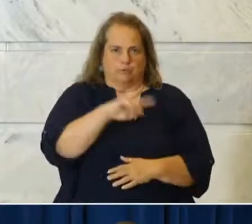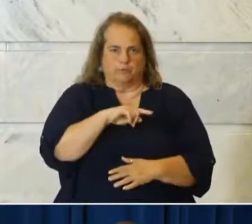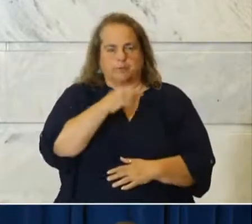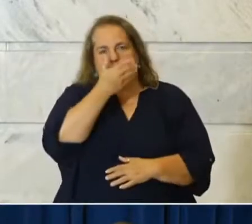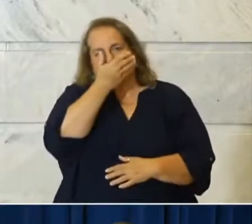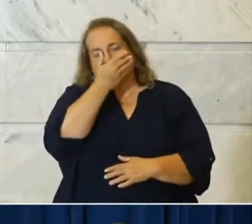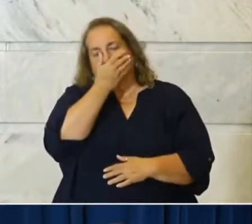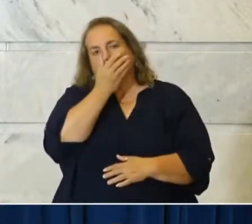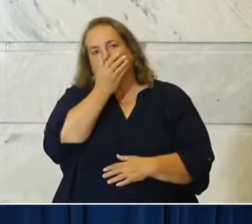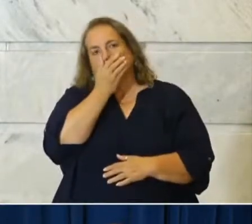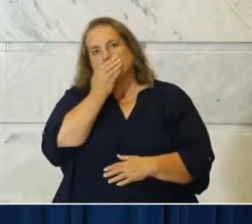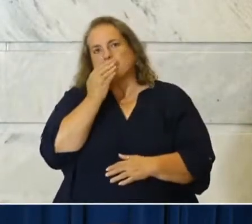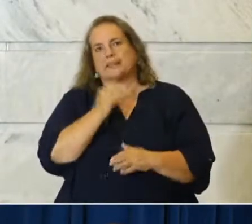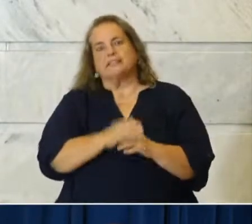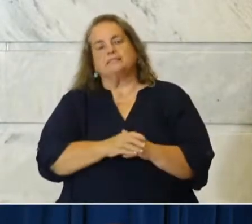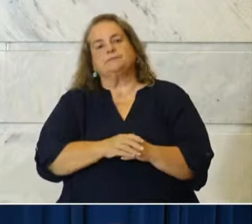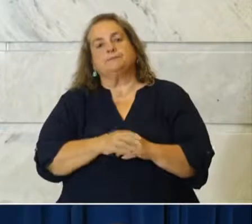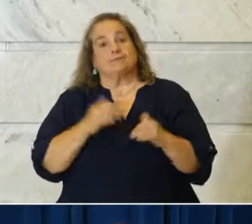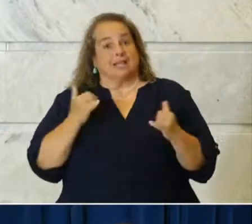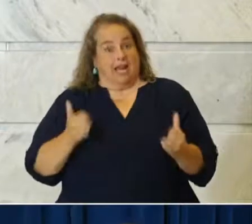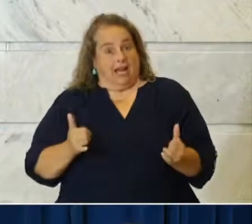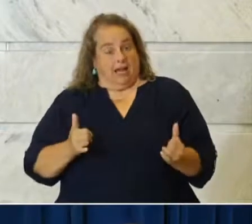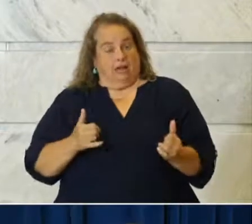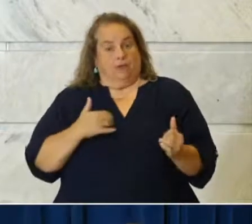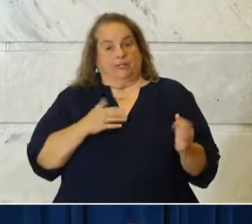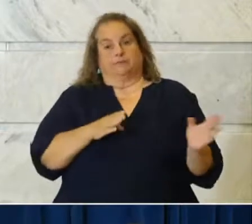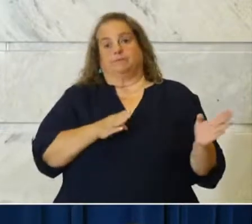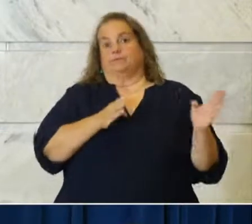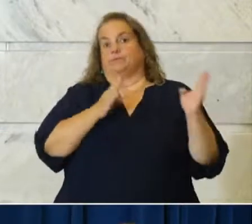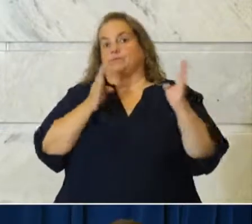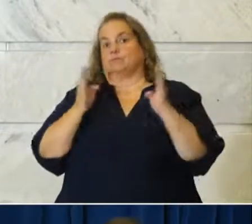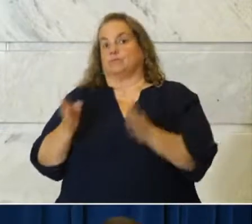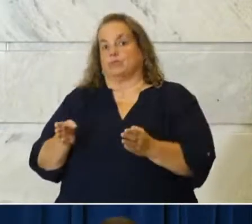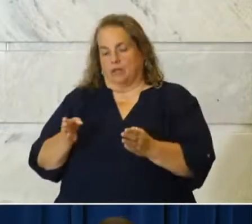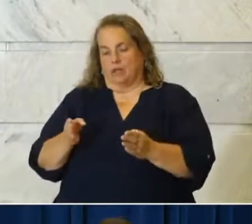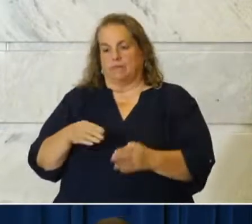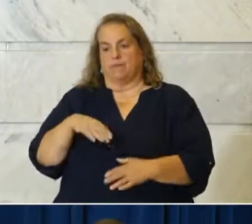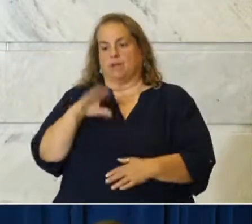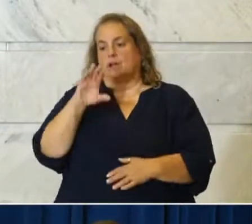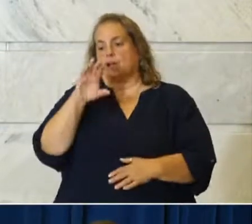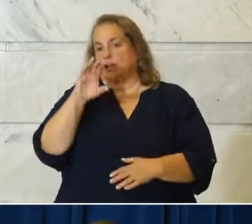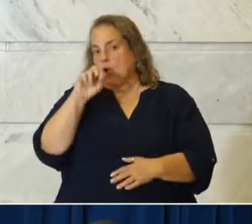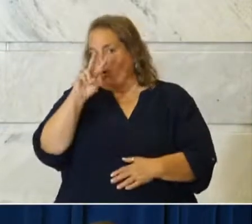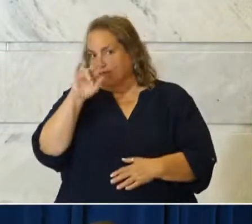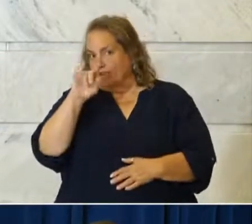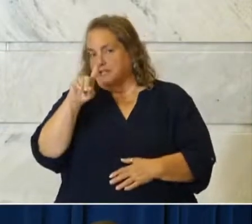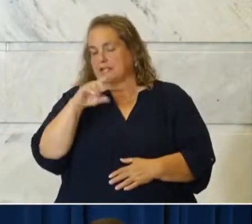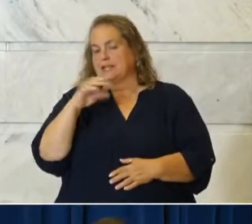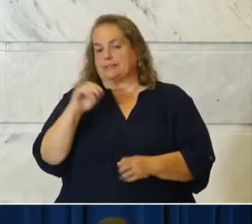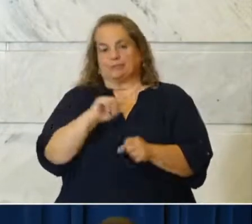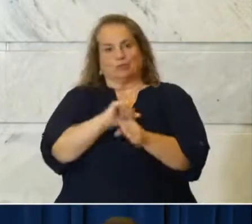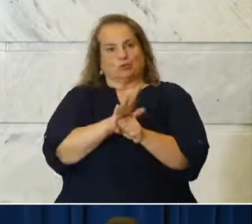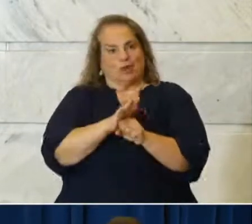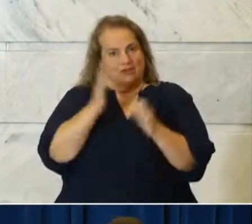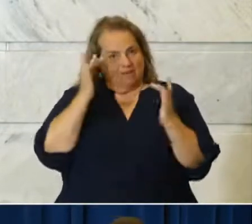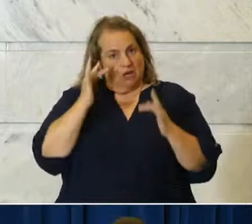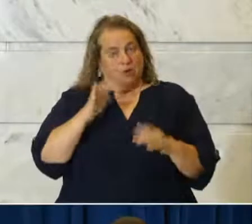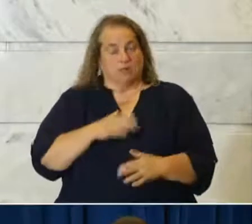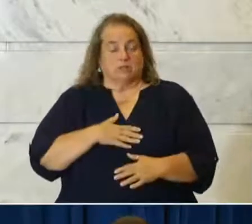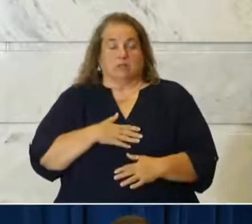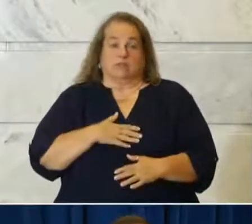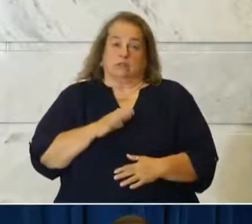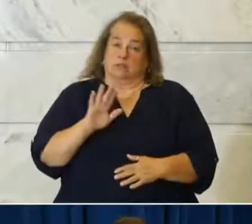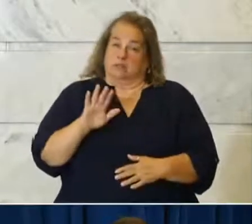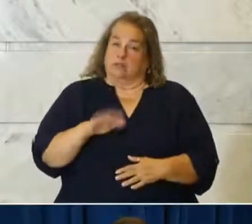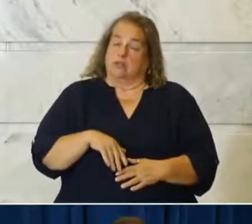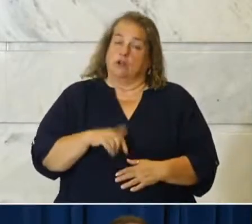All right, turning to COVID and the coronavirus. Folks, we are still in